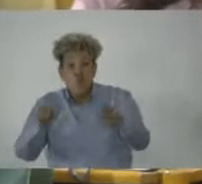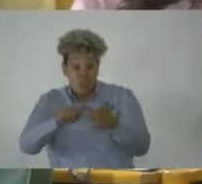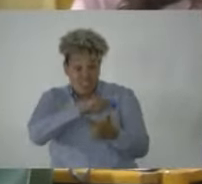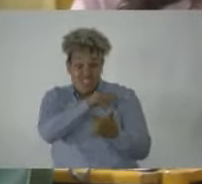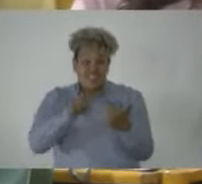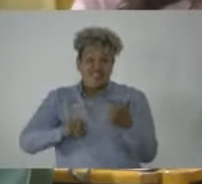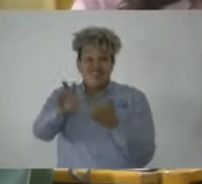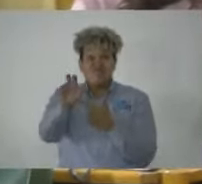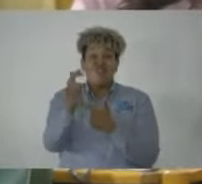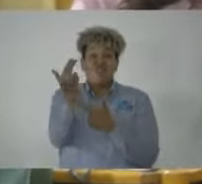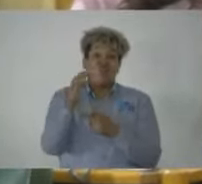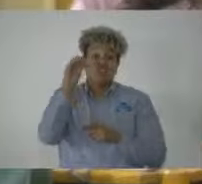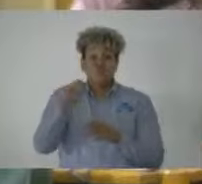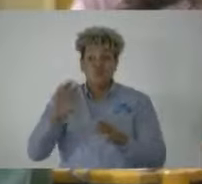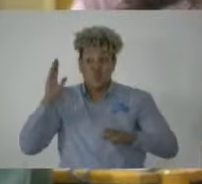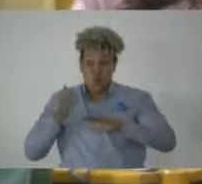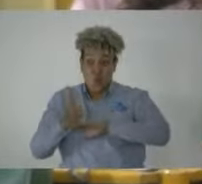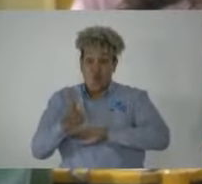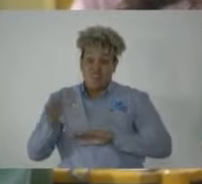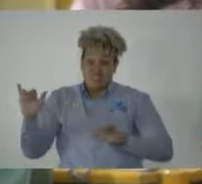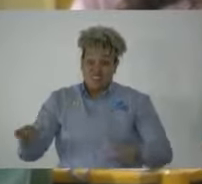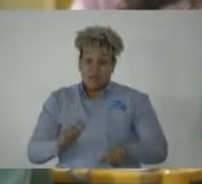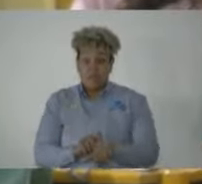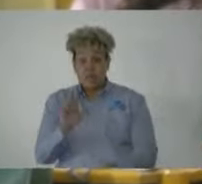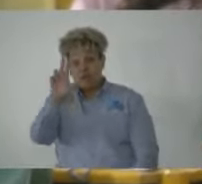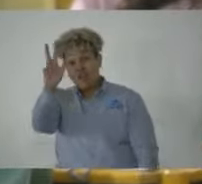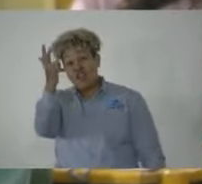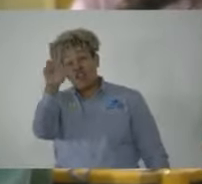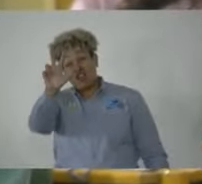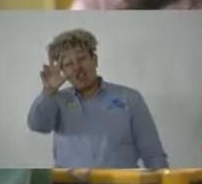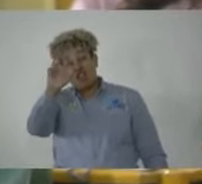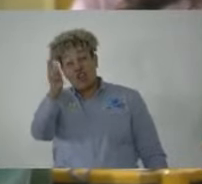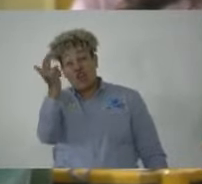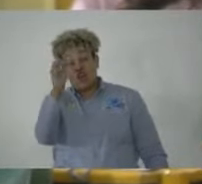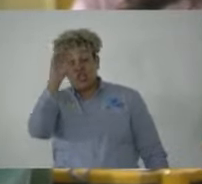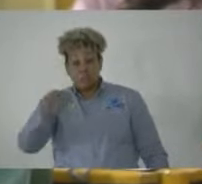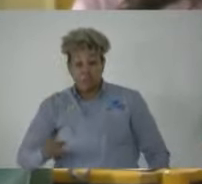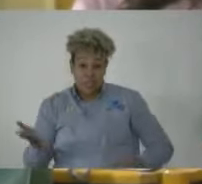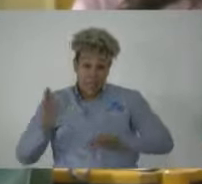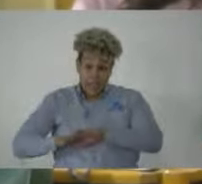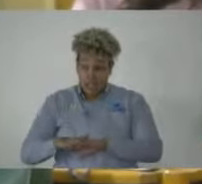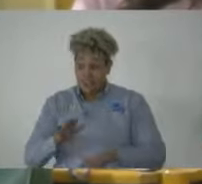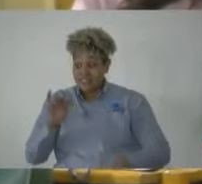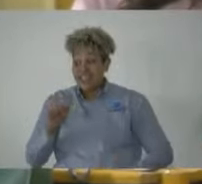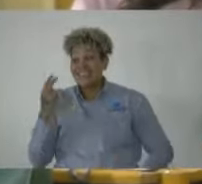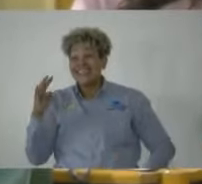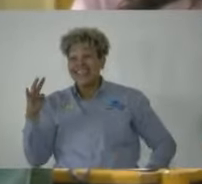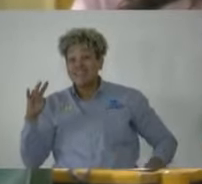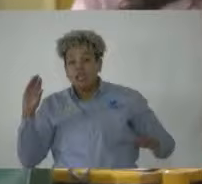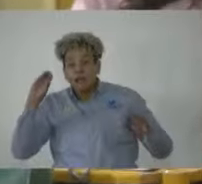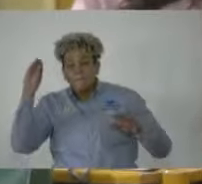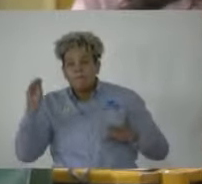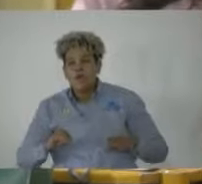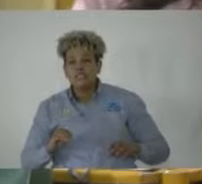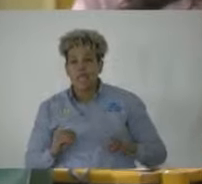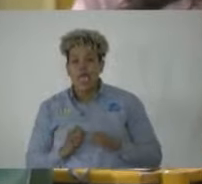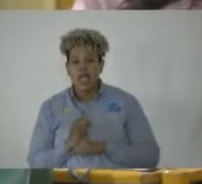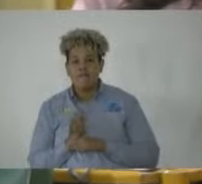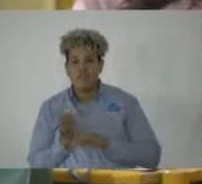313% over the same period, Madam Speaker, or an average annual compounded rate of 17%,